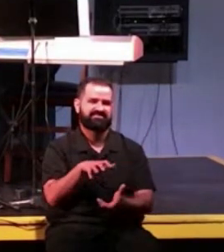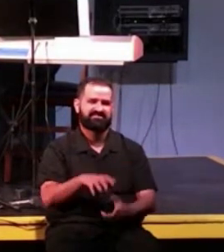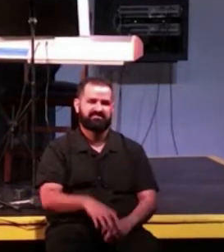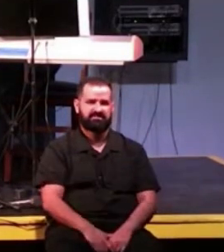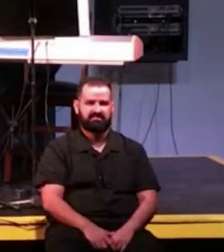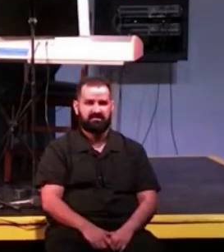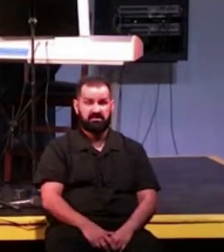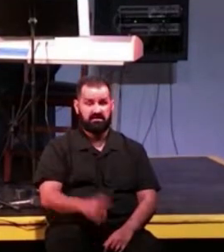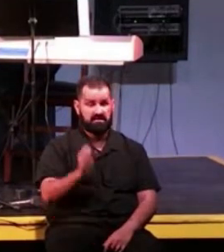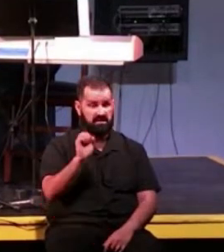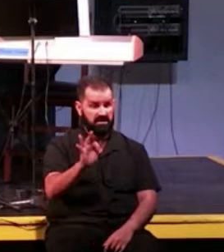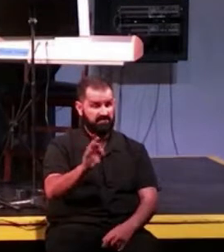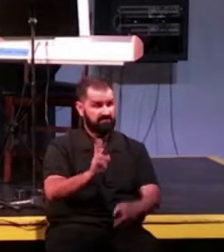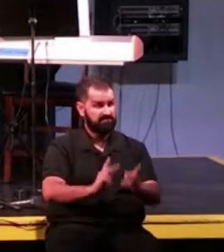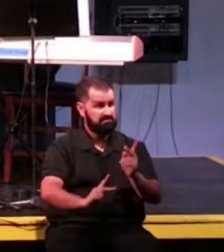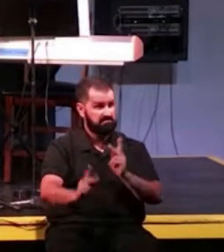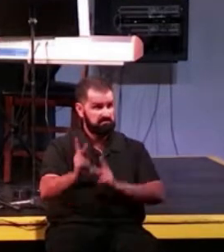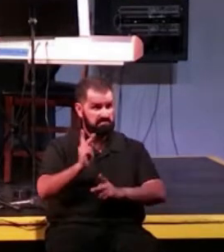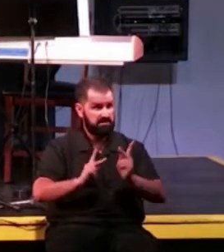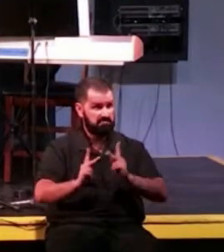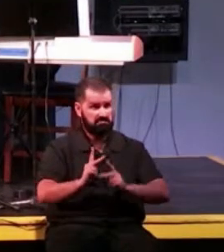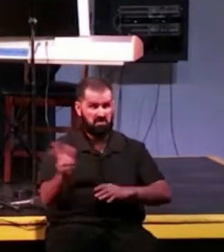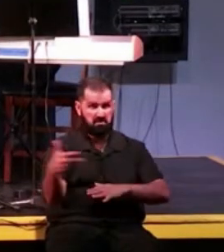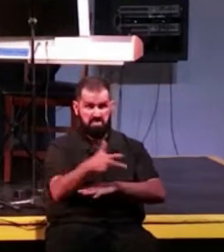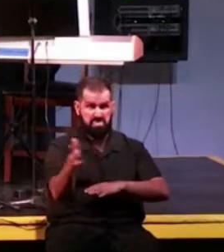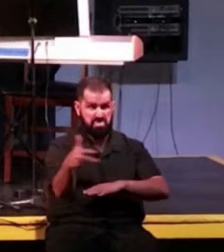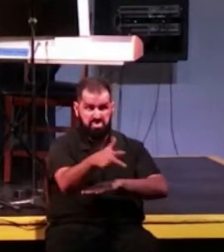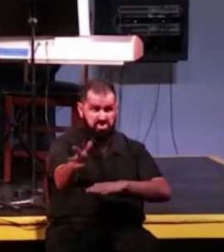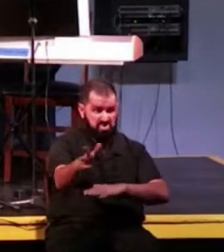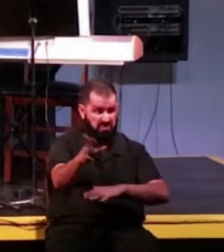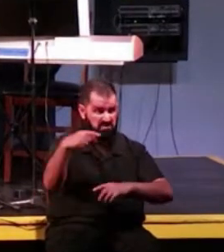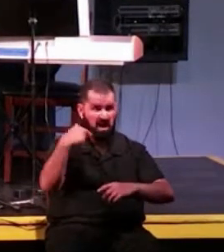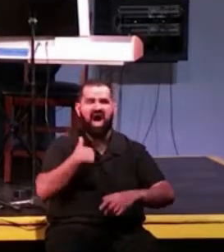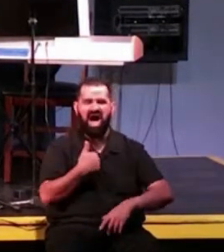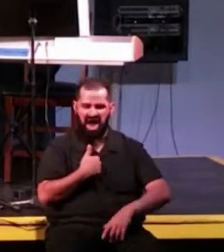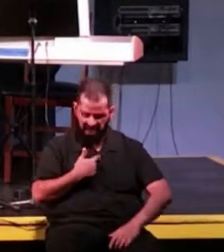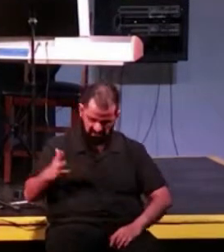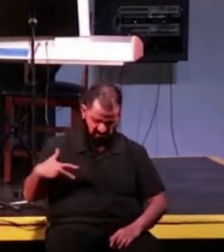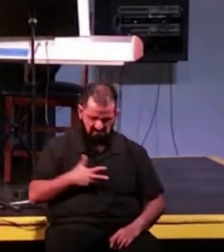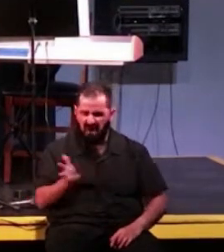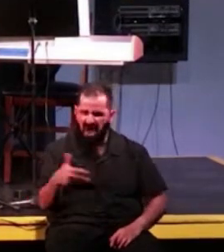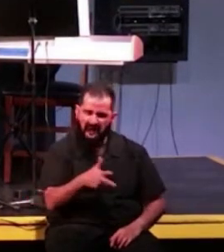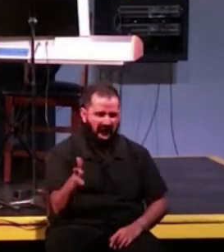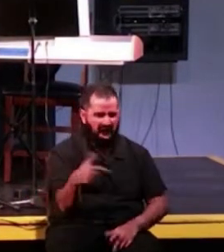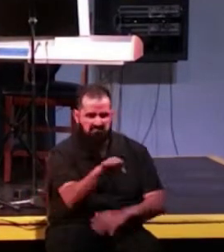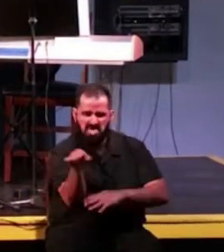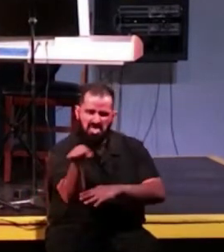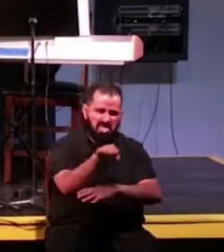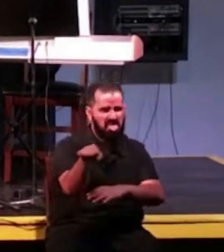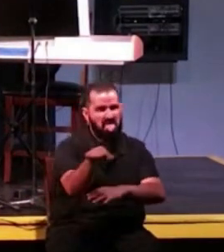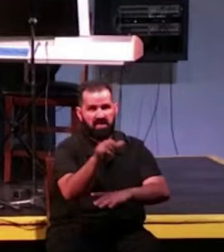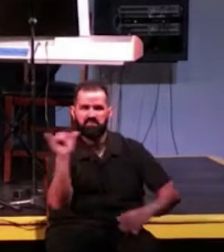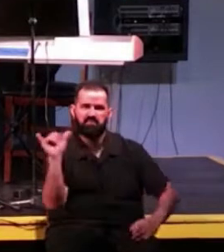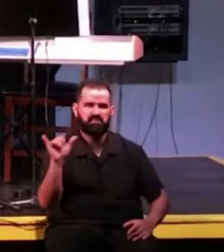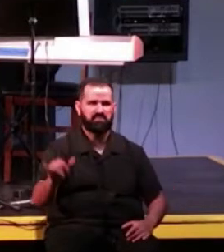And when people drive insane, I drive insane.